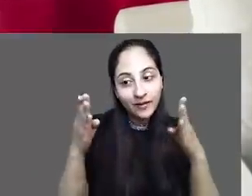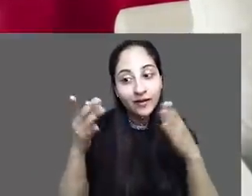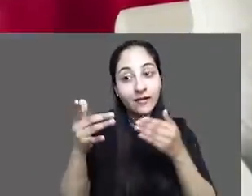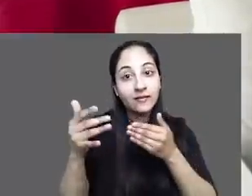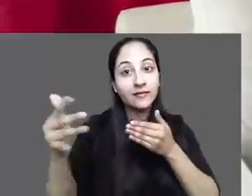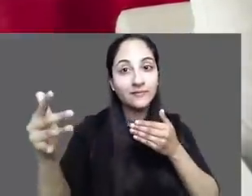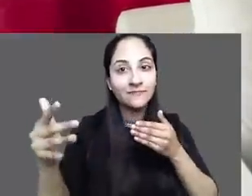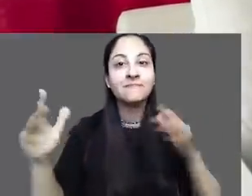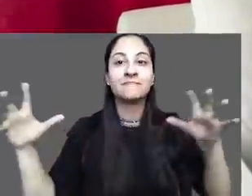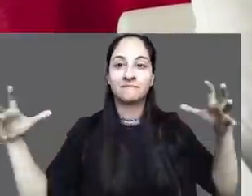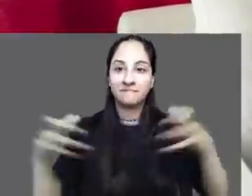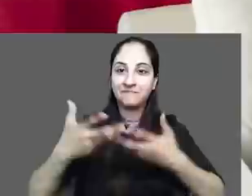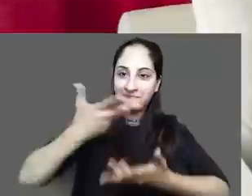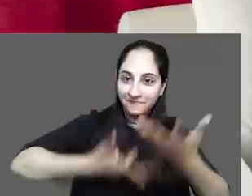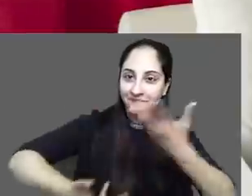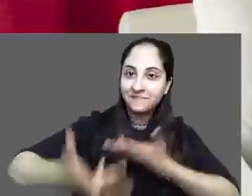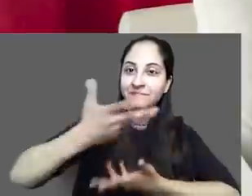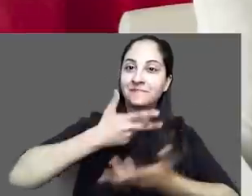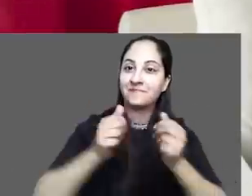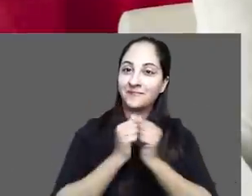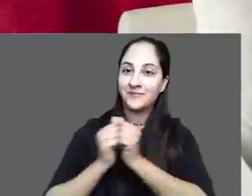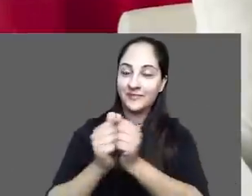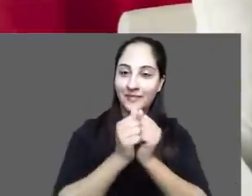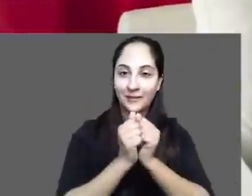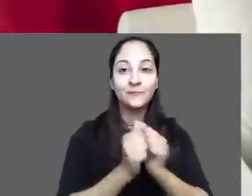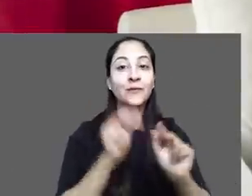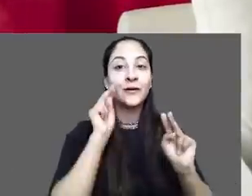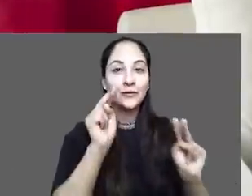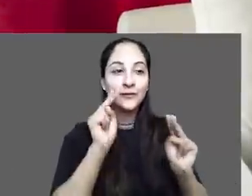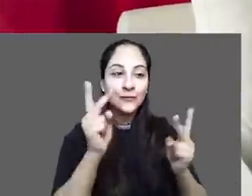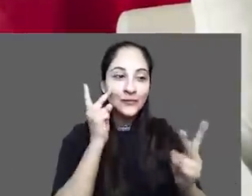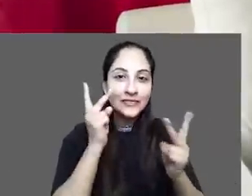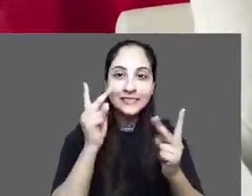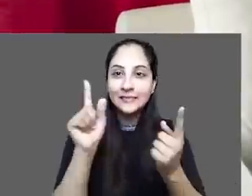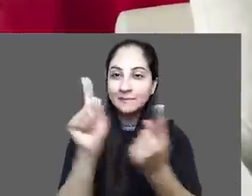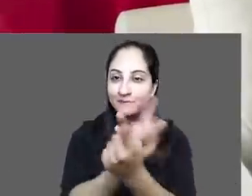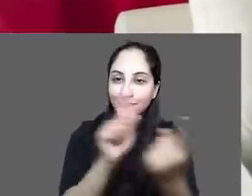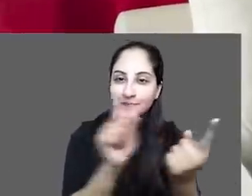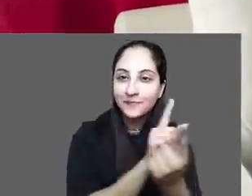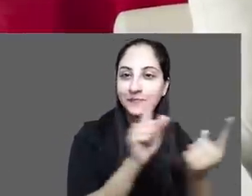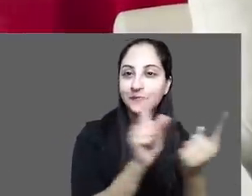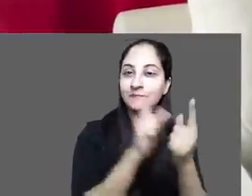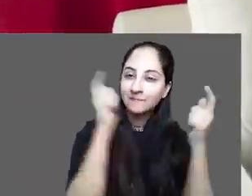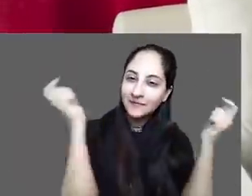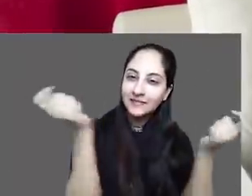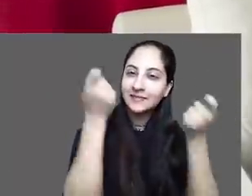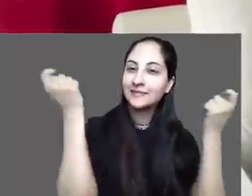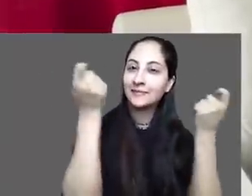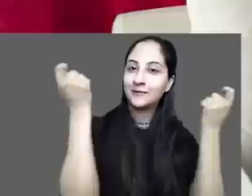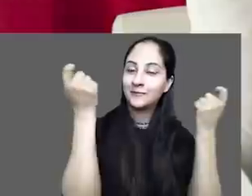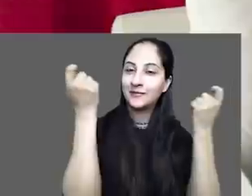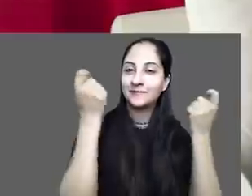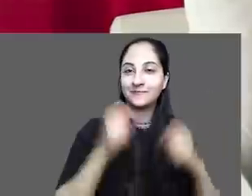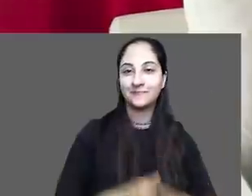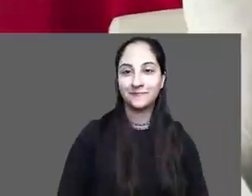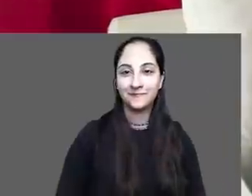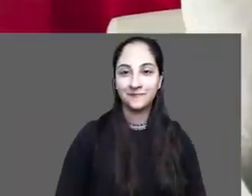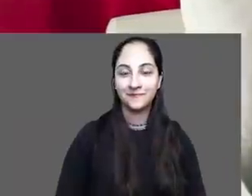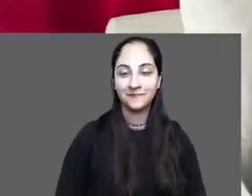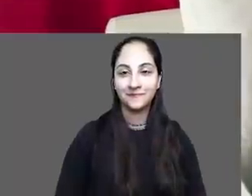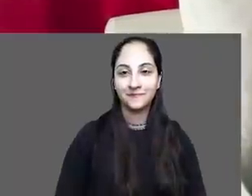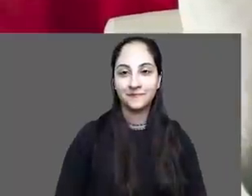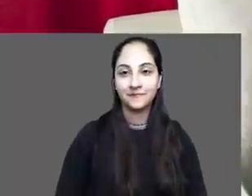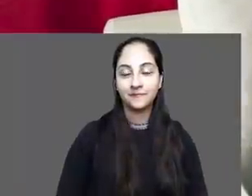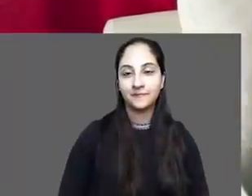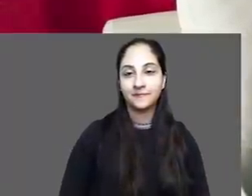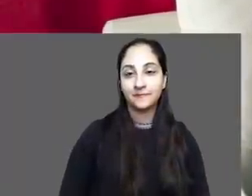all our Jamaat Khanas and inshallah in large gathering. We are looking forward to catch up and celebrate